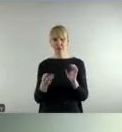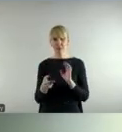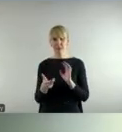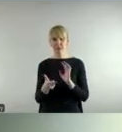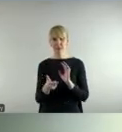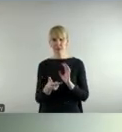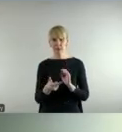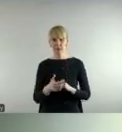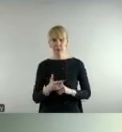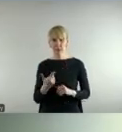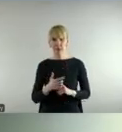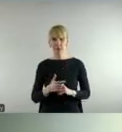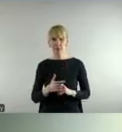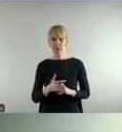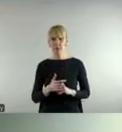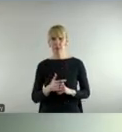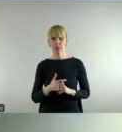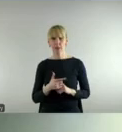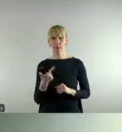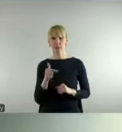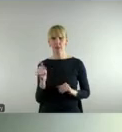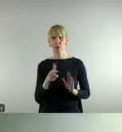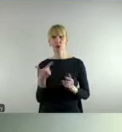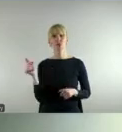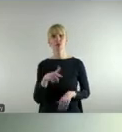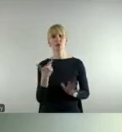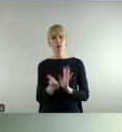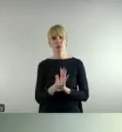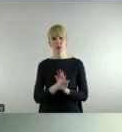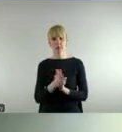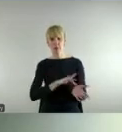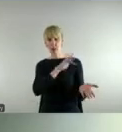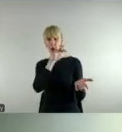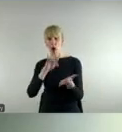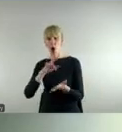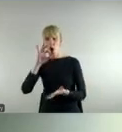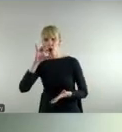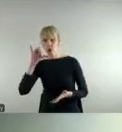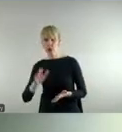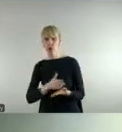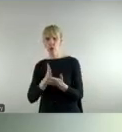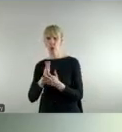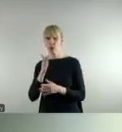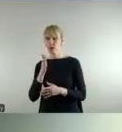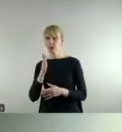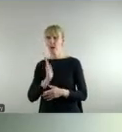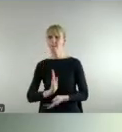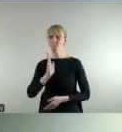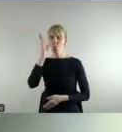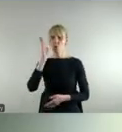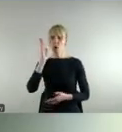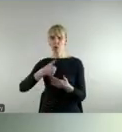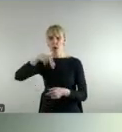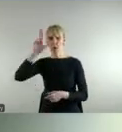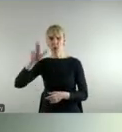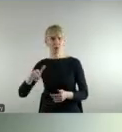capital of Norway, to a very remote valley in northern Norway in Bardu. And I was completely isolated by a really violent storm